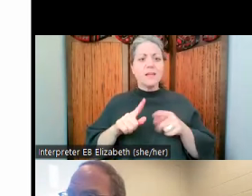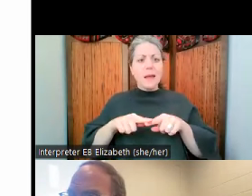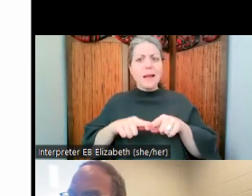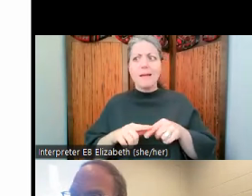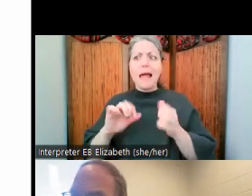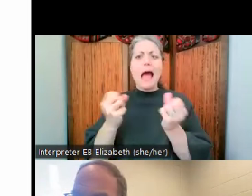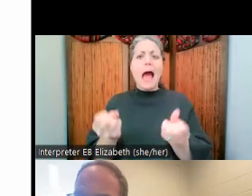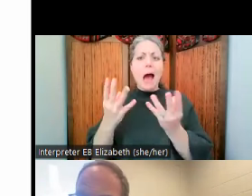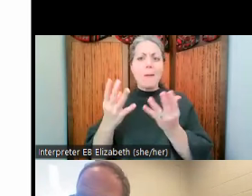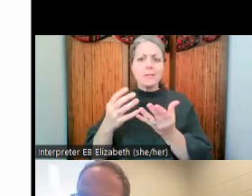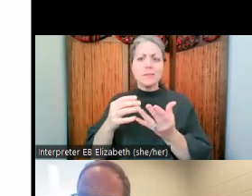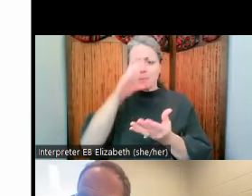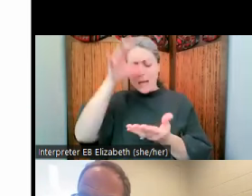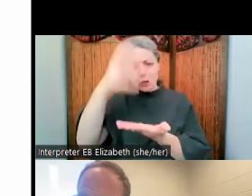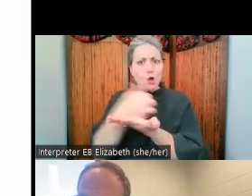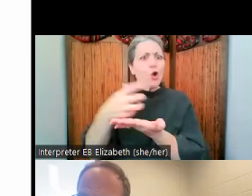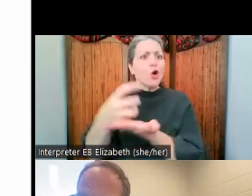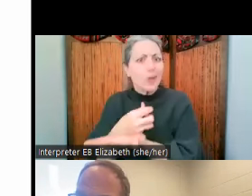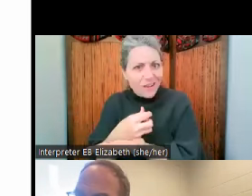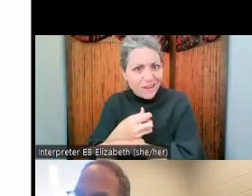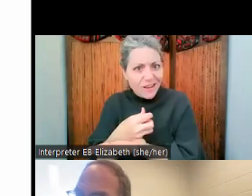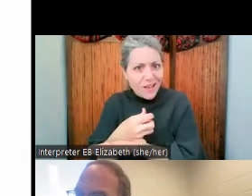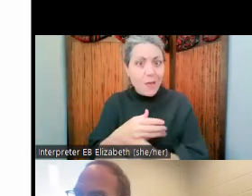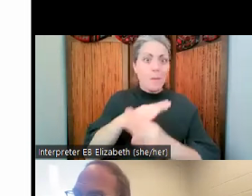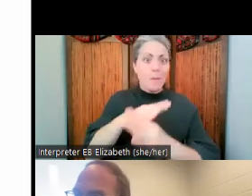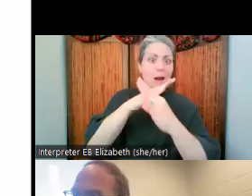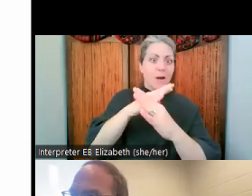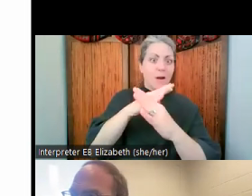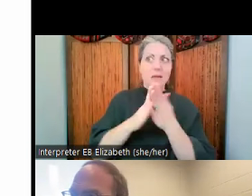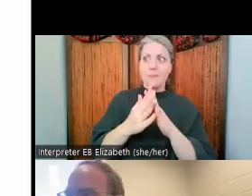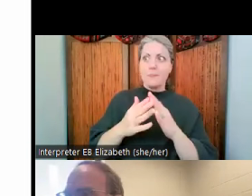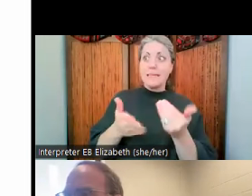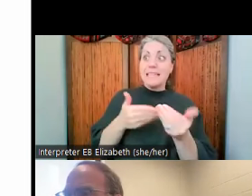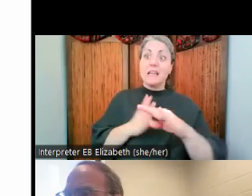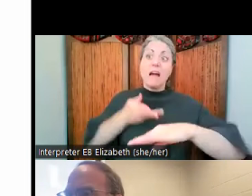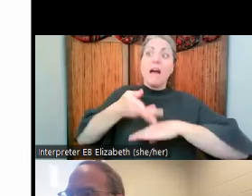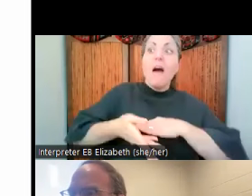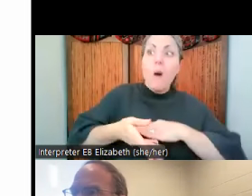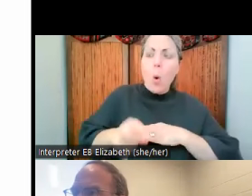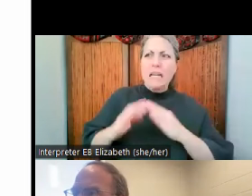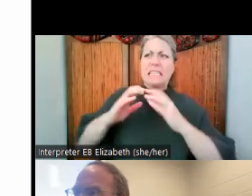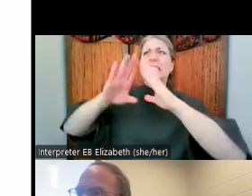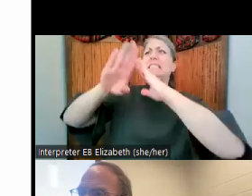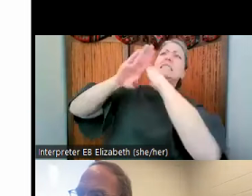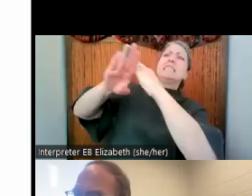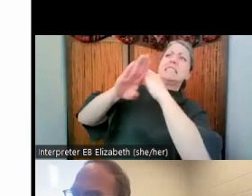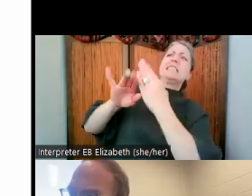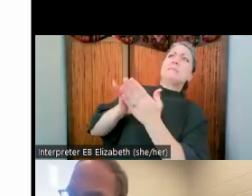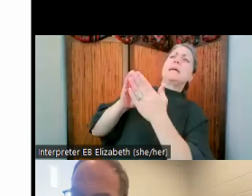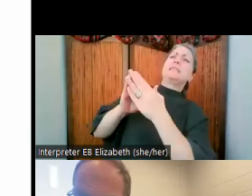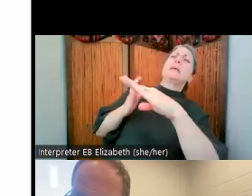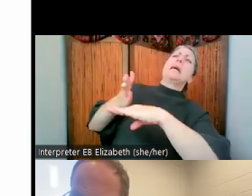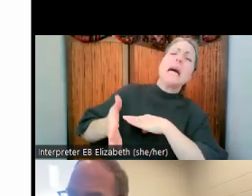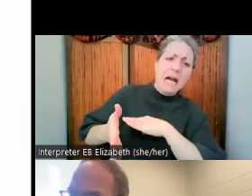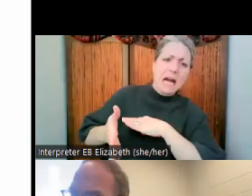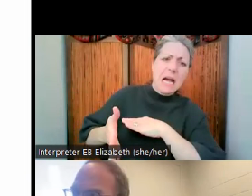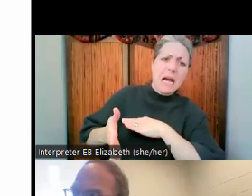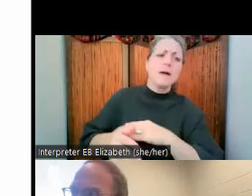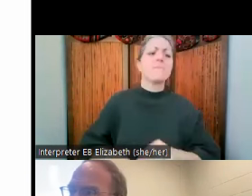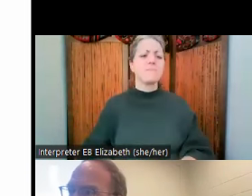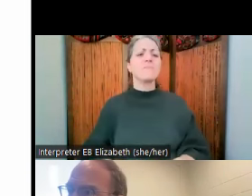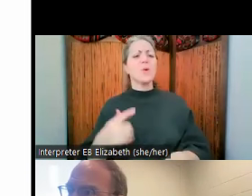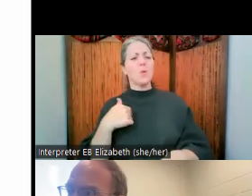of these barriers are easy or difficult to surmount. We know overall, based on US